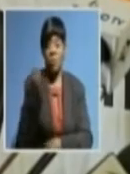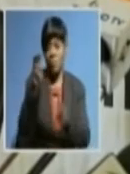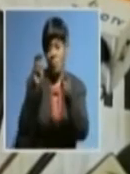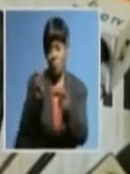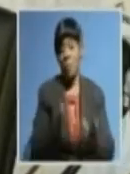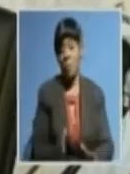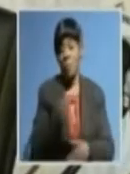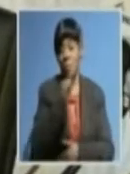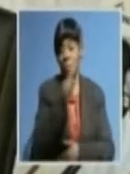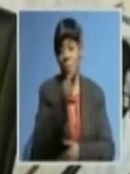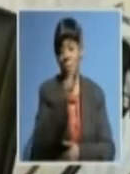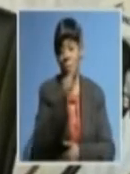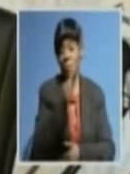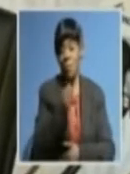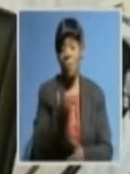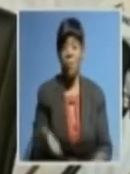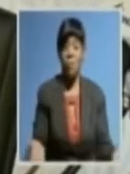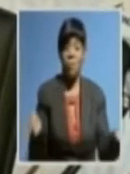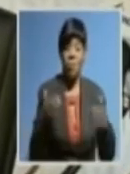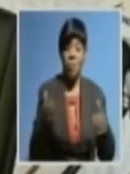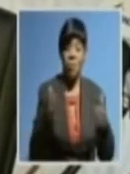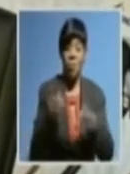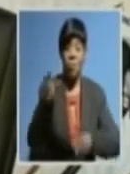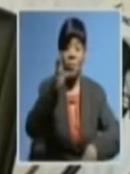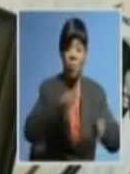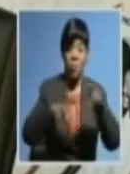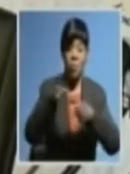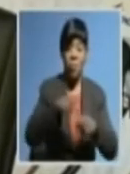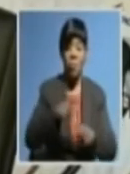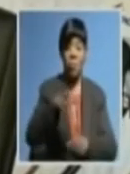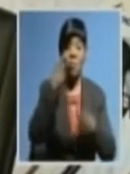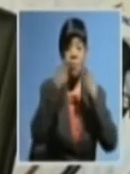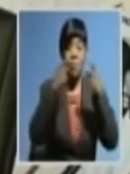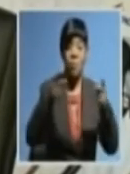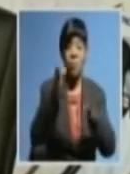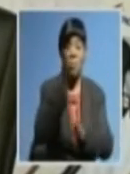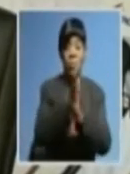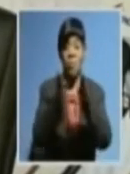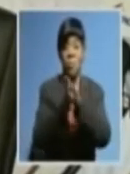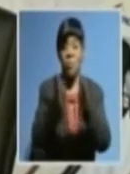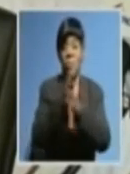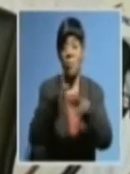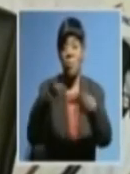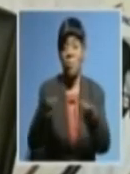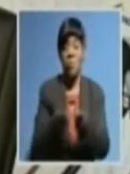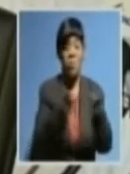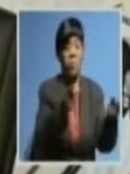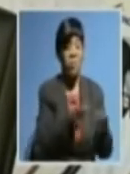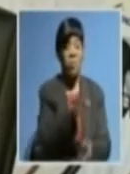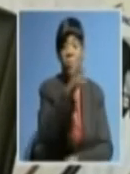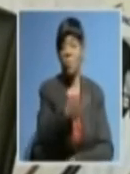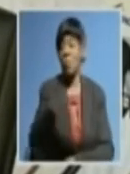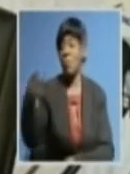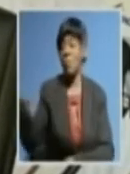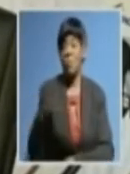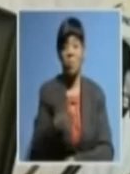And we're encouraging citizens, let us not loiter in public buildings, in public places, because that is not a good thing. We've said